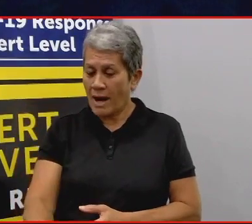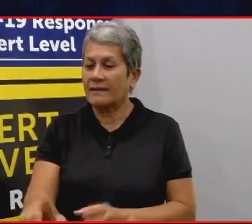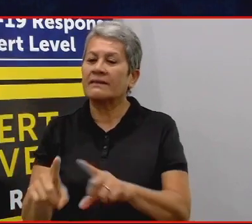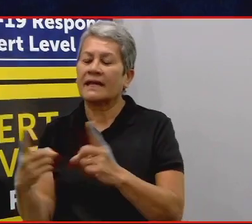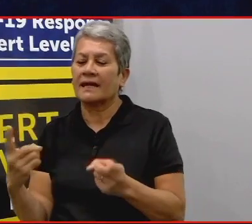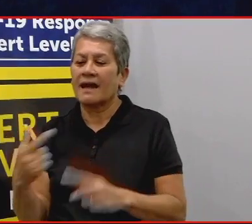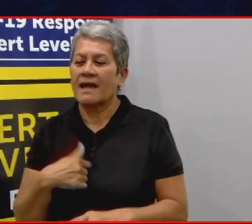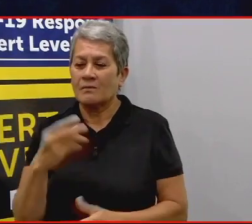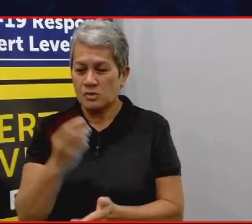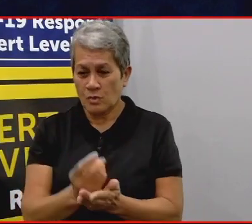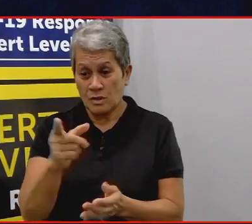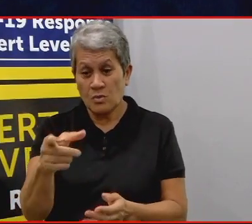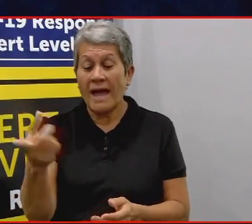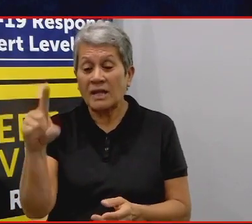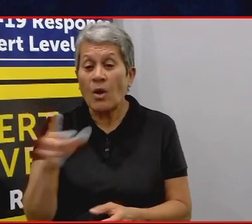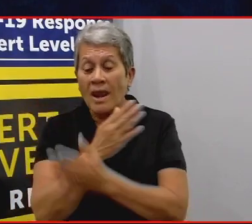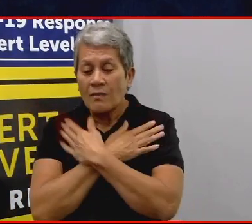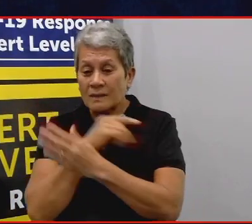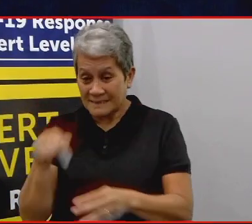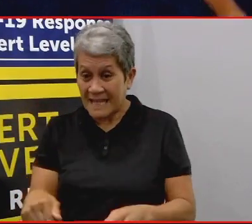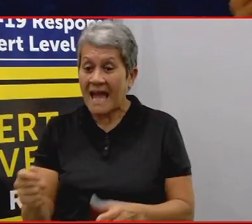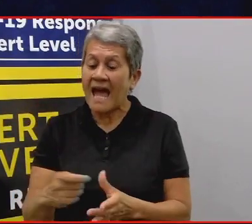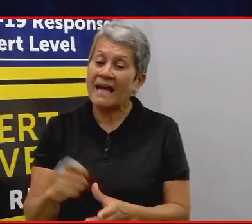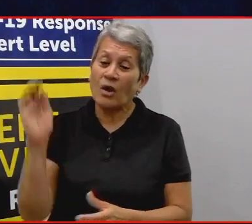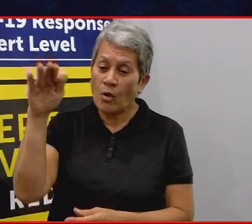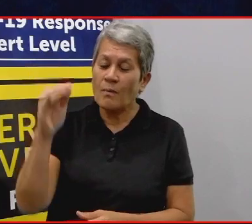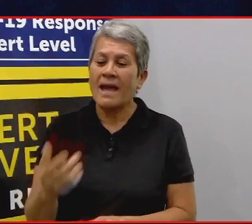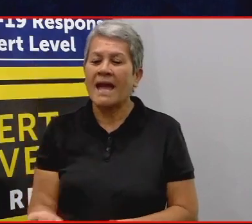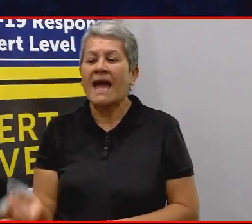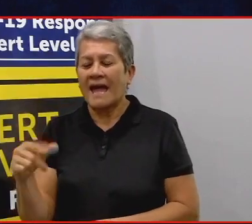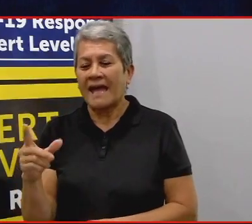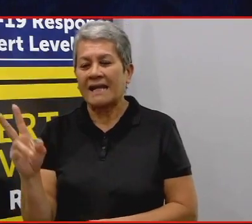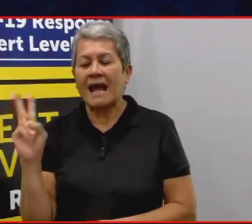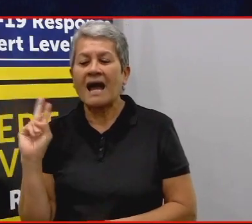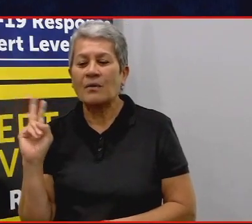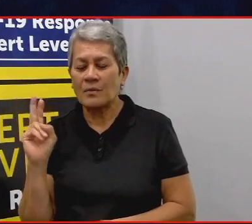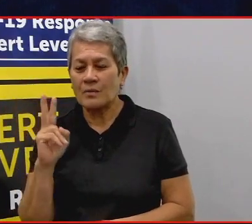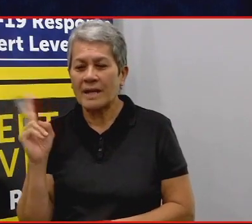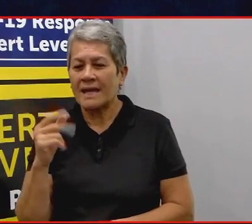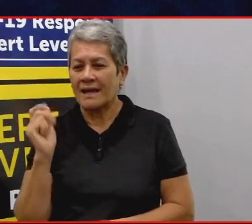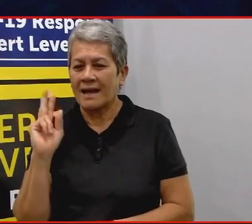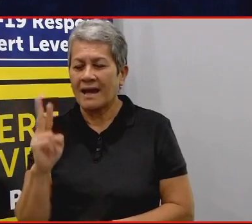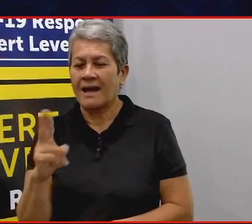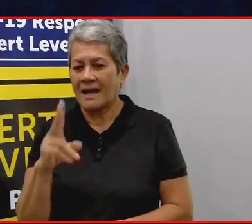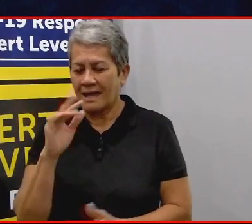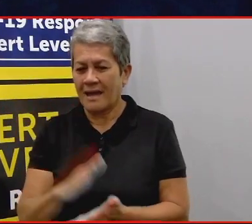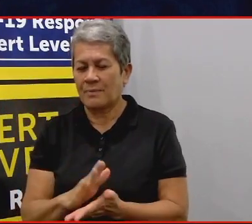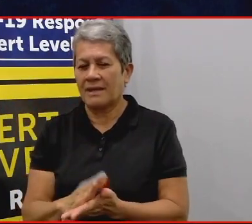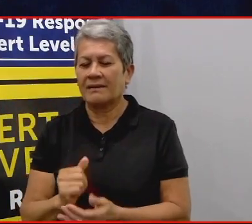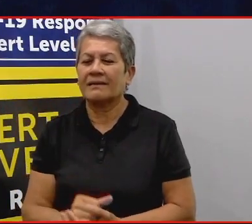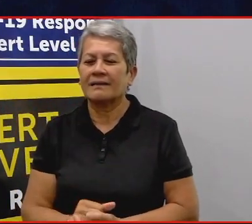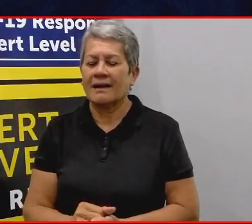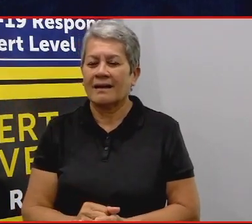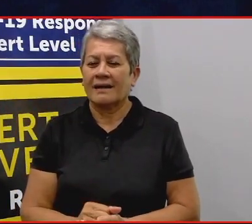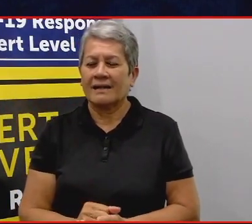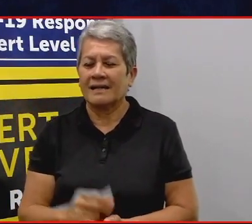ones here at home are glad, and we now have a date for your return, and we look forward to your arrival.